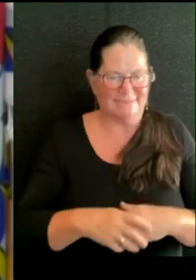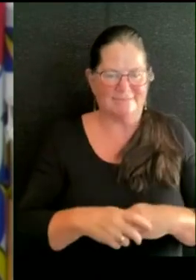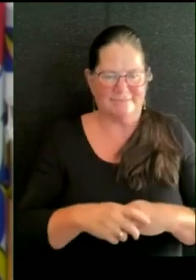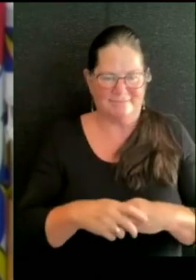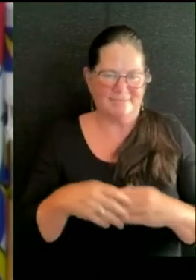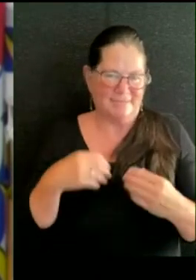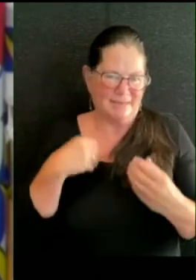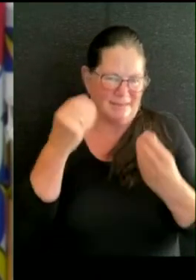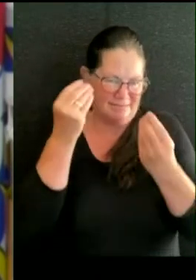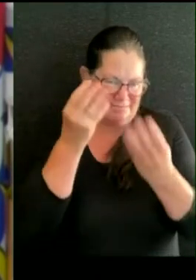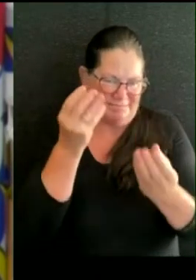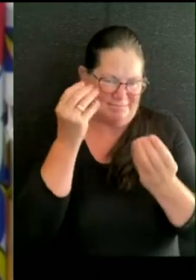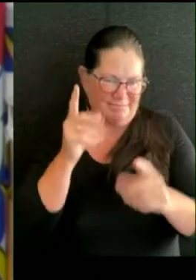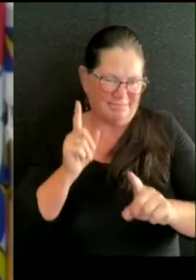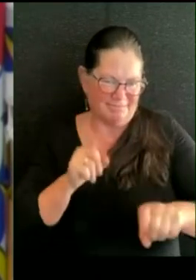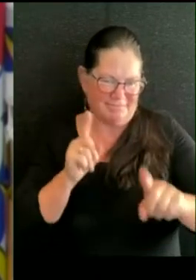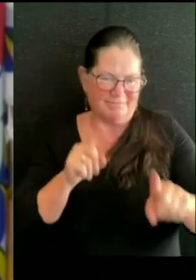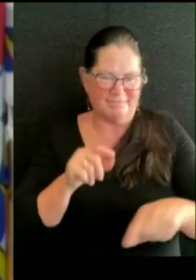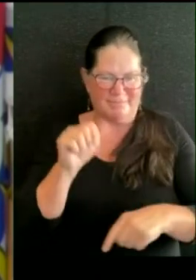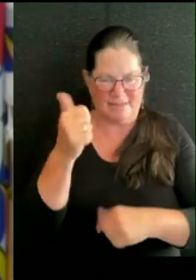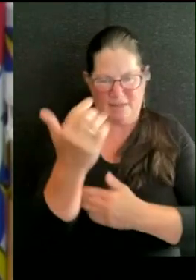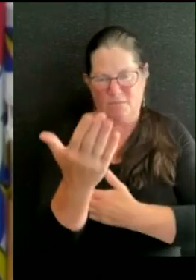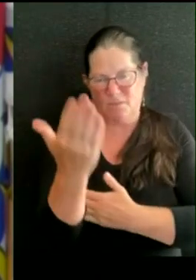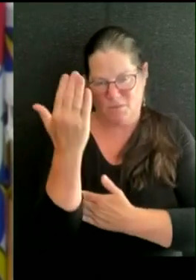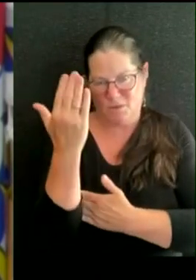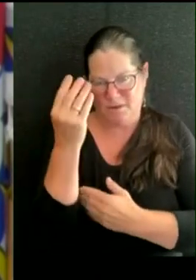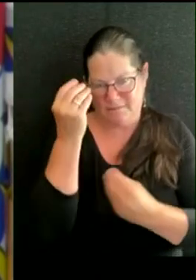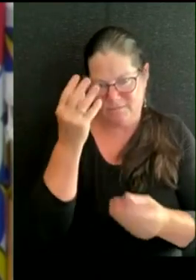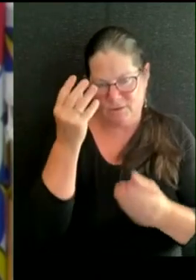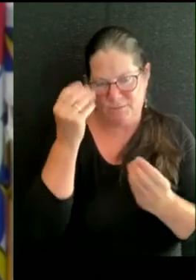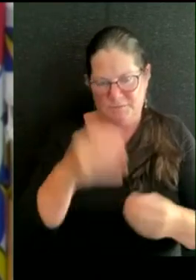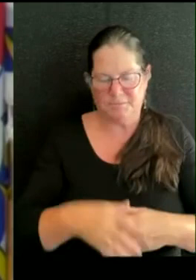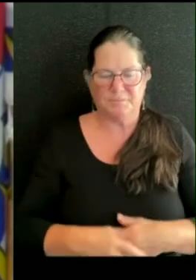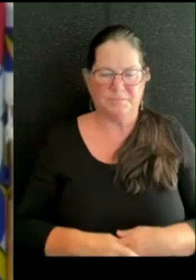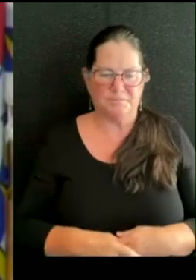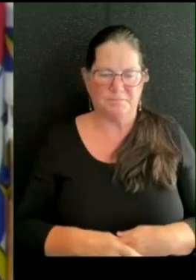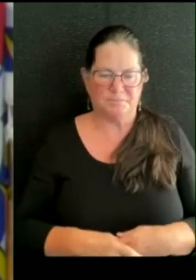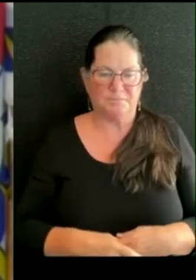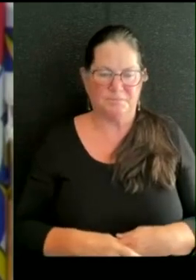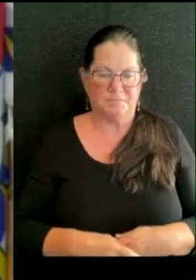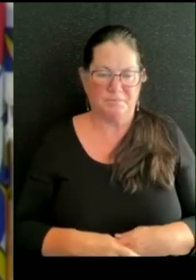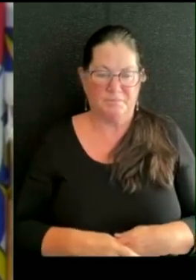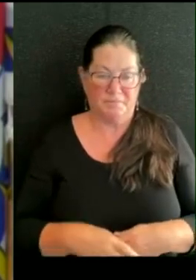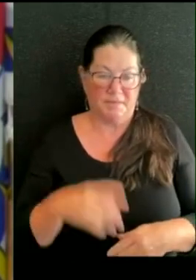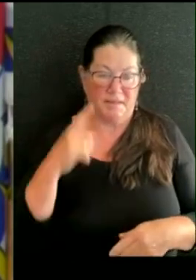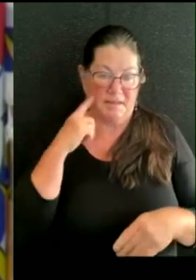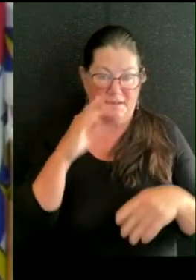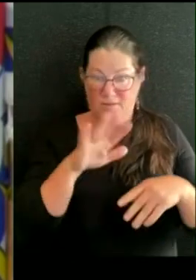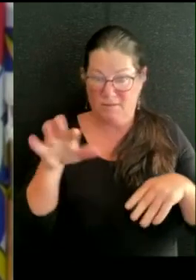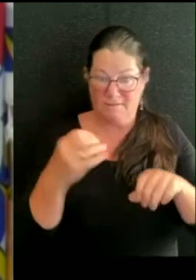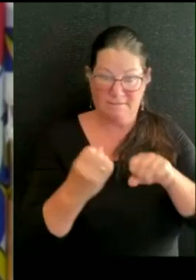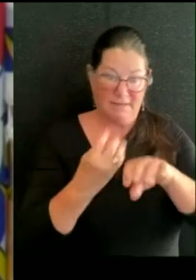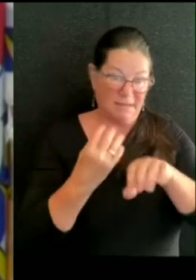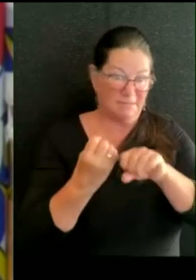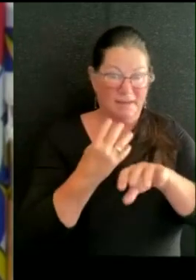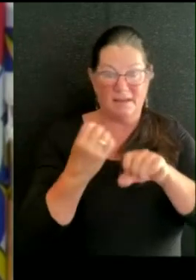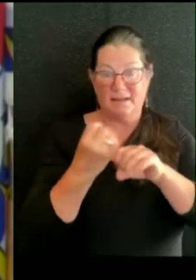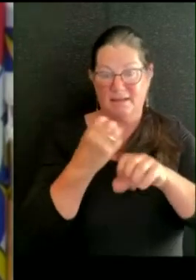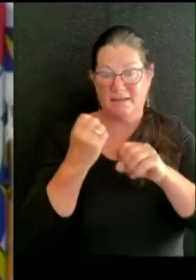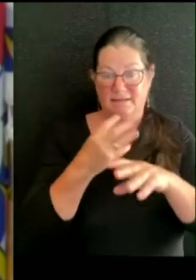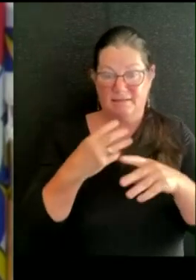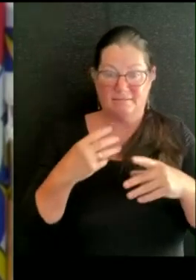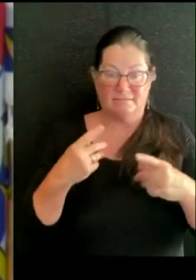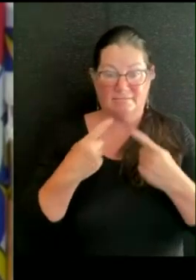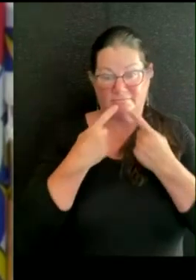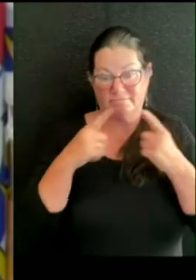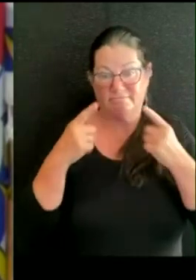this press conference going on right now in Kelowna, the interior of British Columbia. It has been ground zero to really an unprecedented series of wildfires